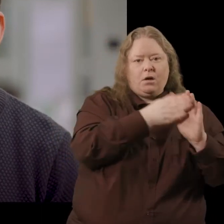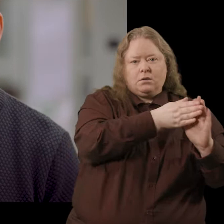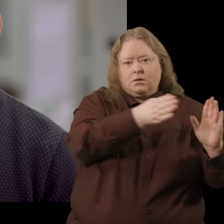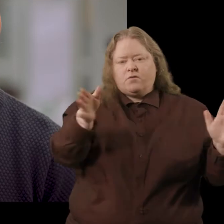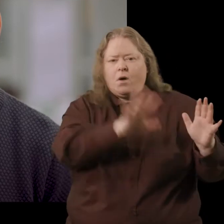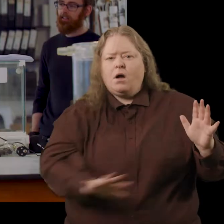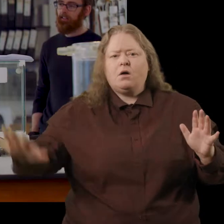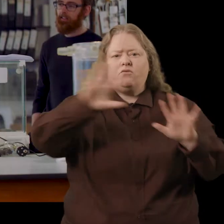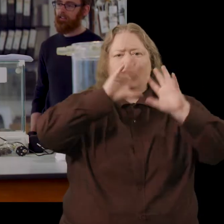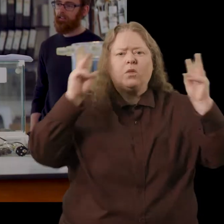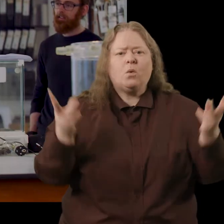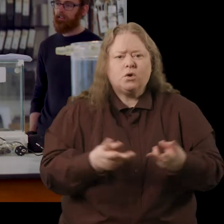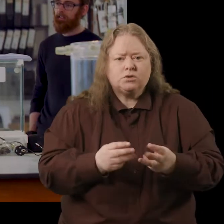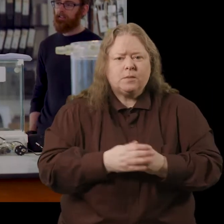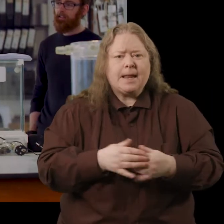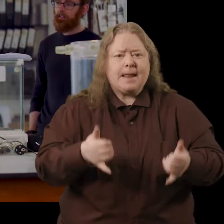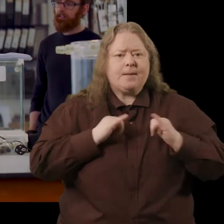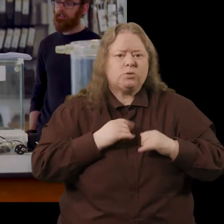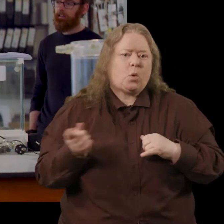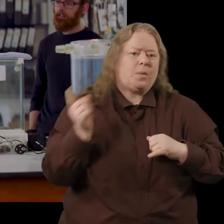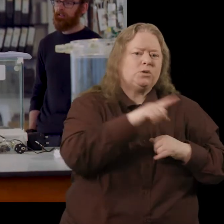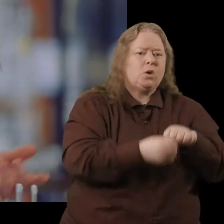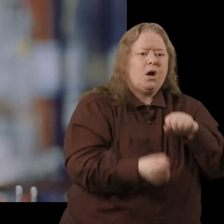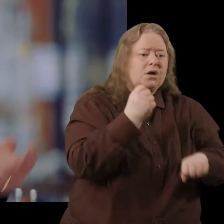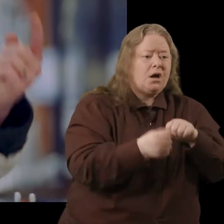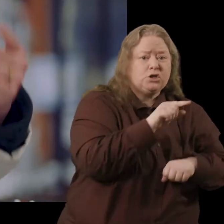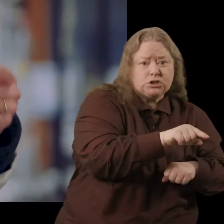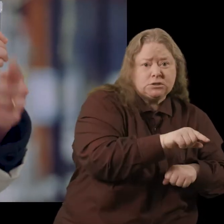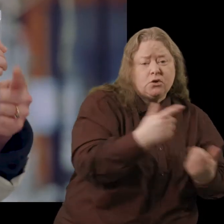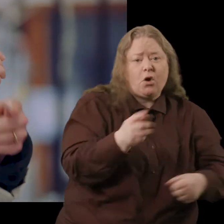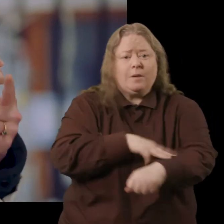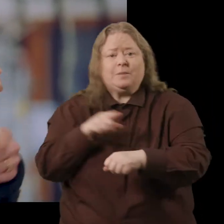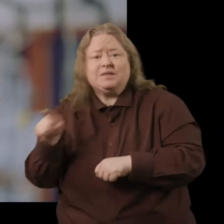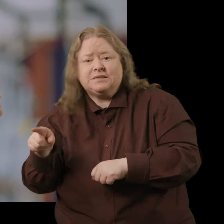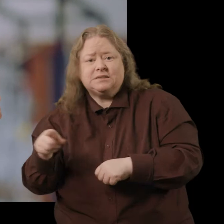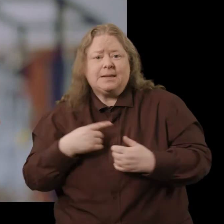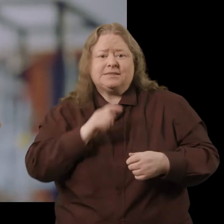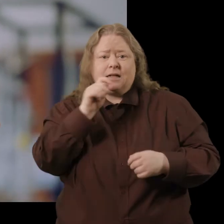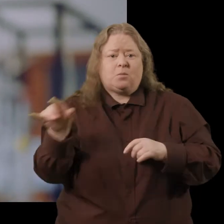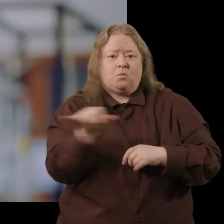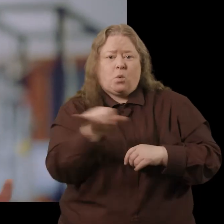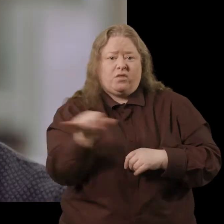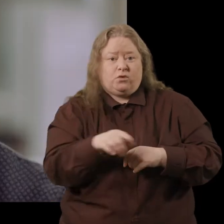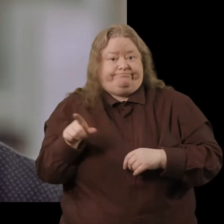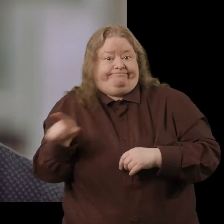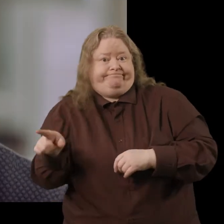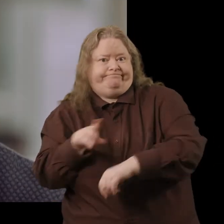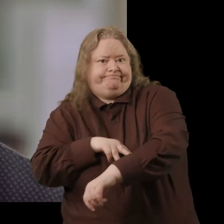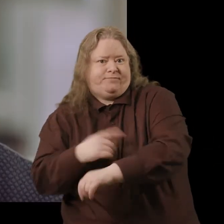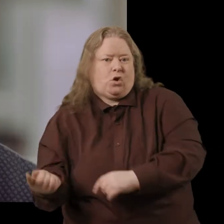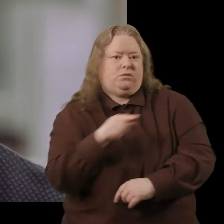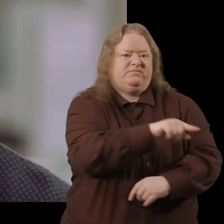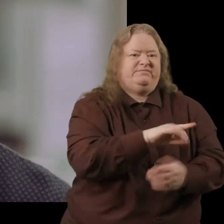all parts of the world. And we would be able to go back to an archaeologist or even the police force and tell them whether it's something more recent or something that could be